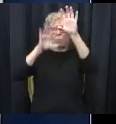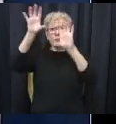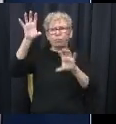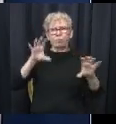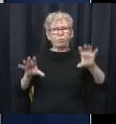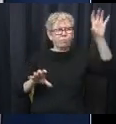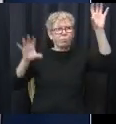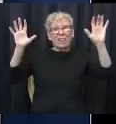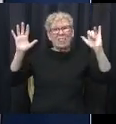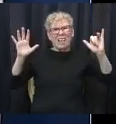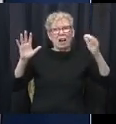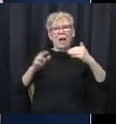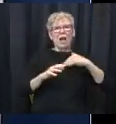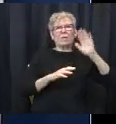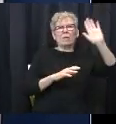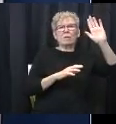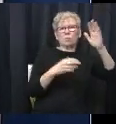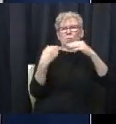balance the challenges of our